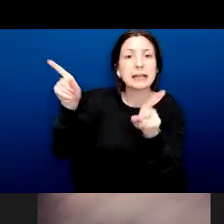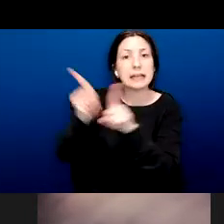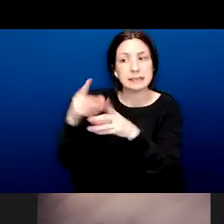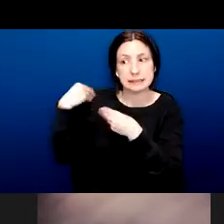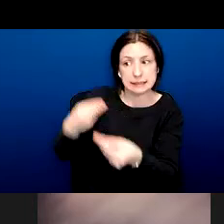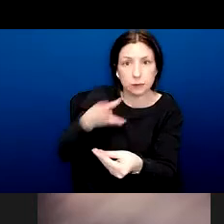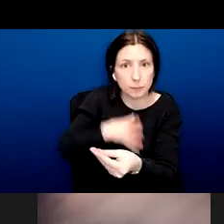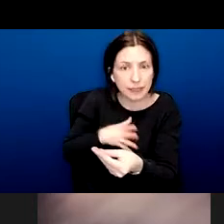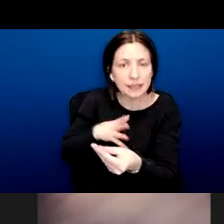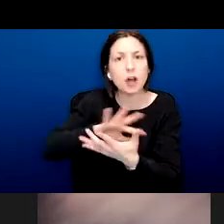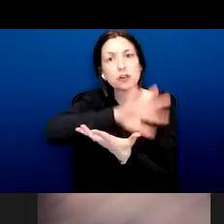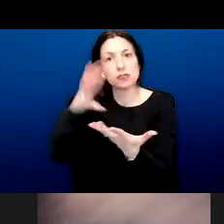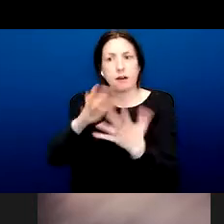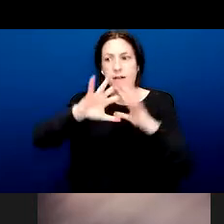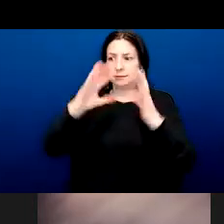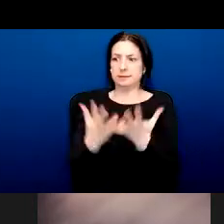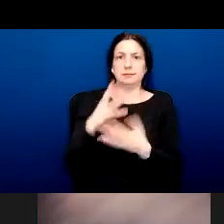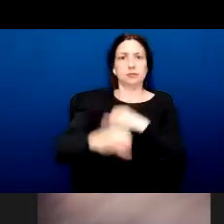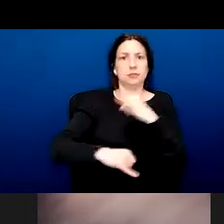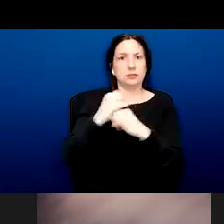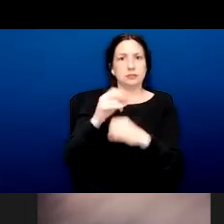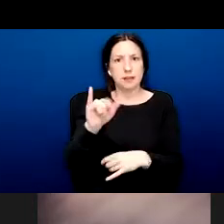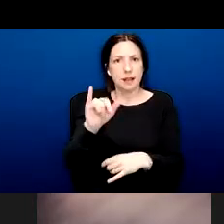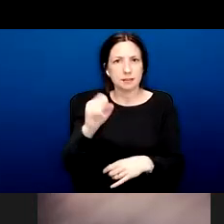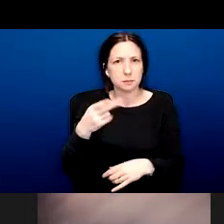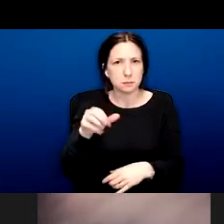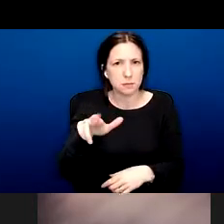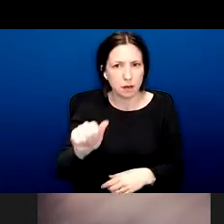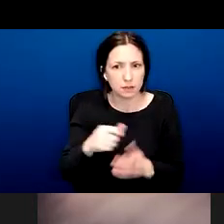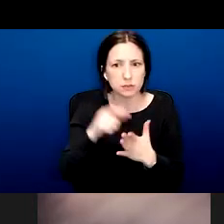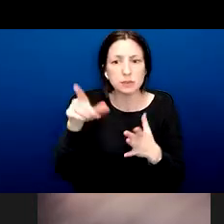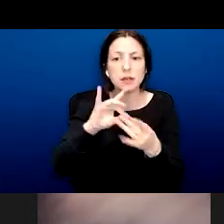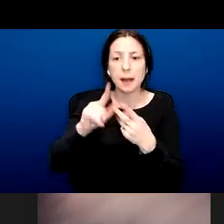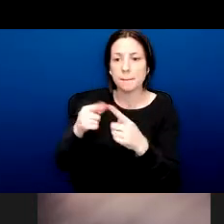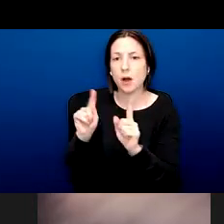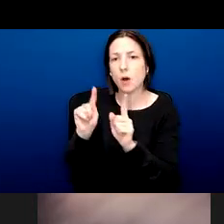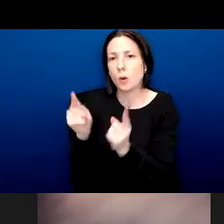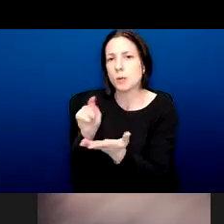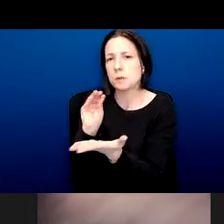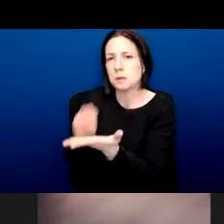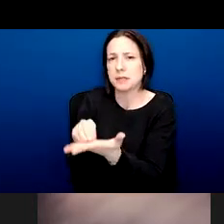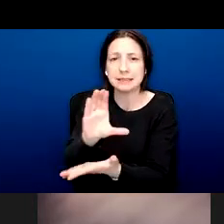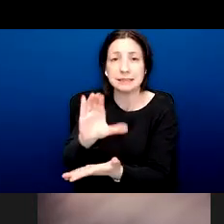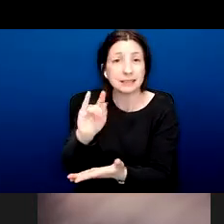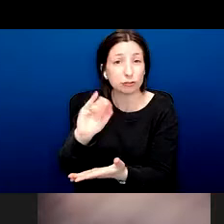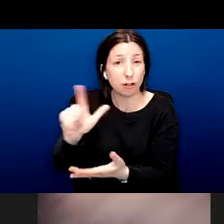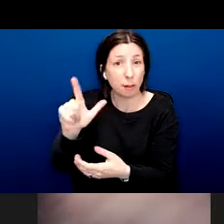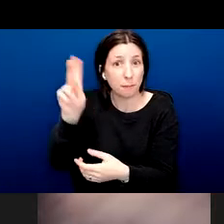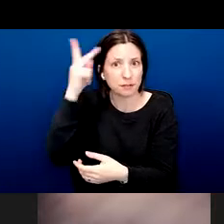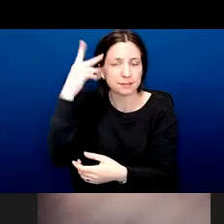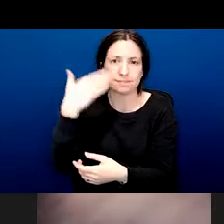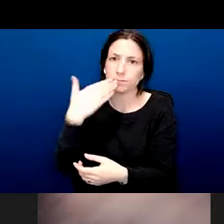diasporas. And really this point actually you've just made, Sujatha, about citational politics is such a good reminder, because who